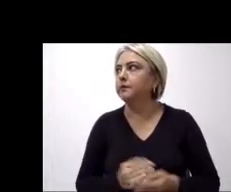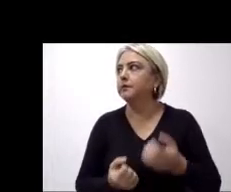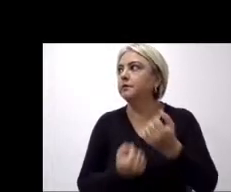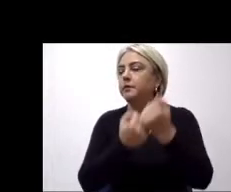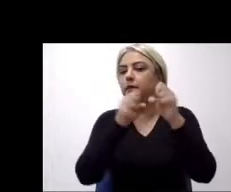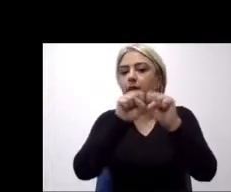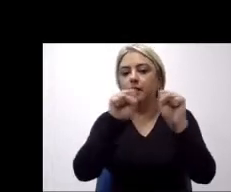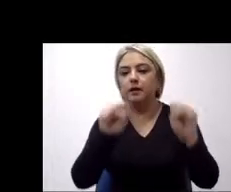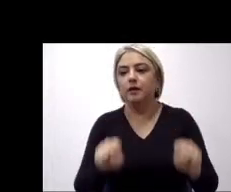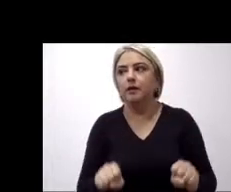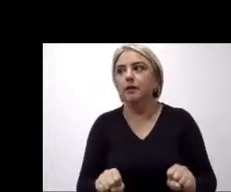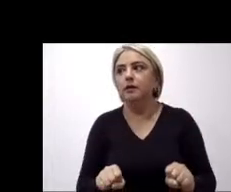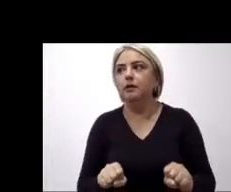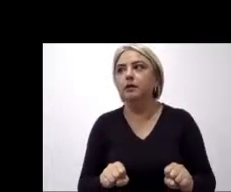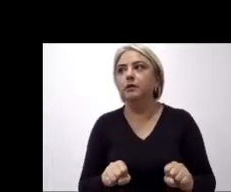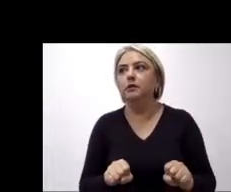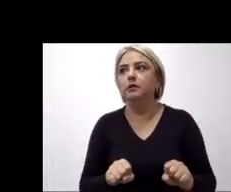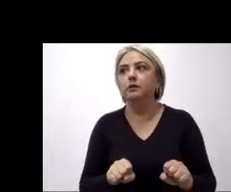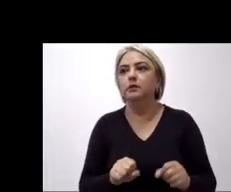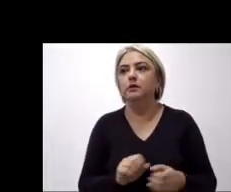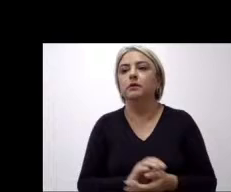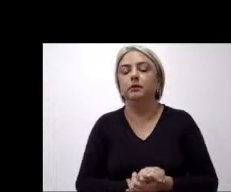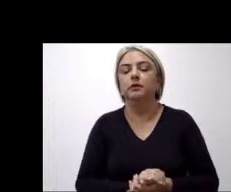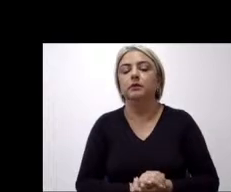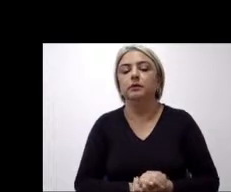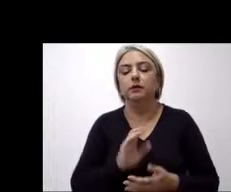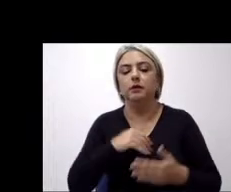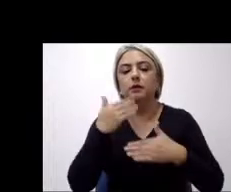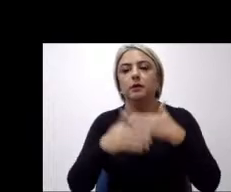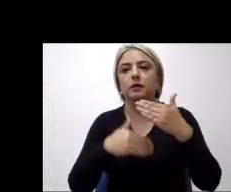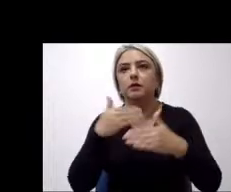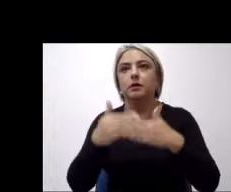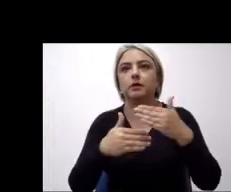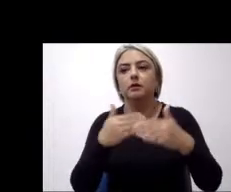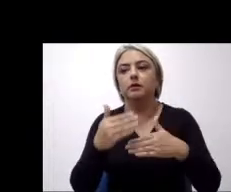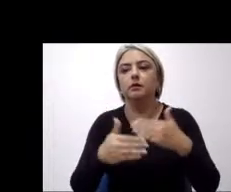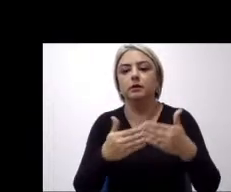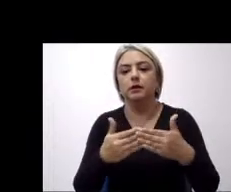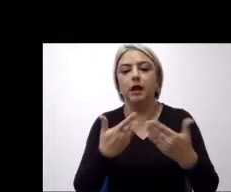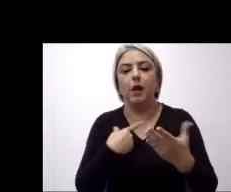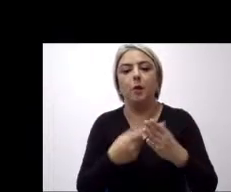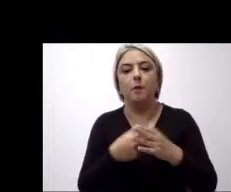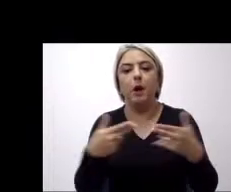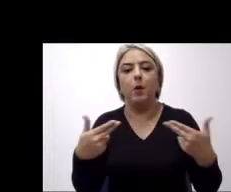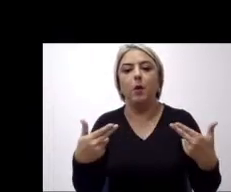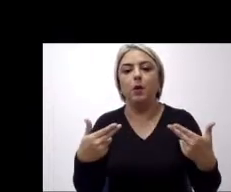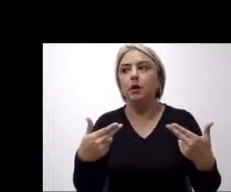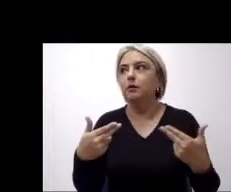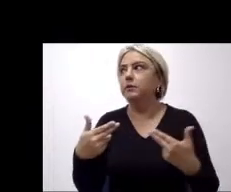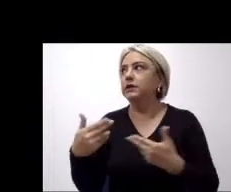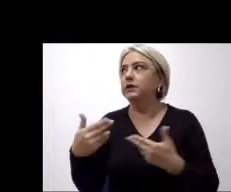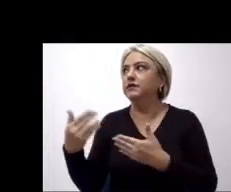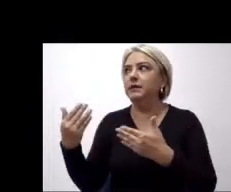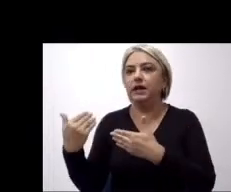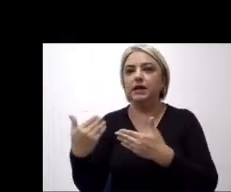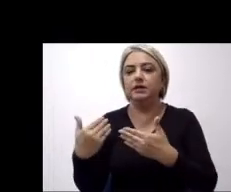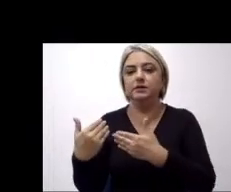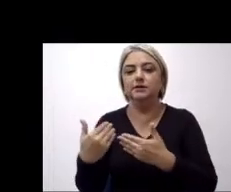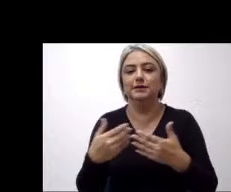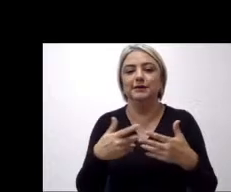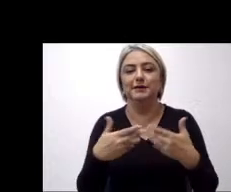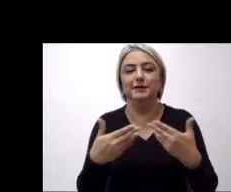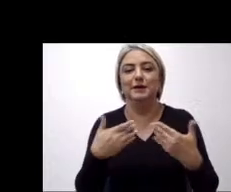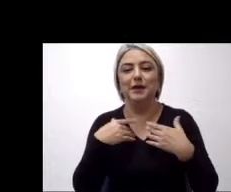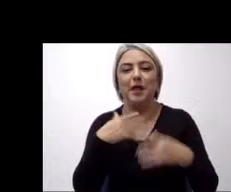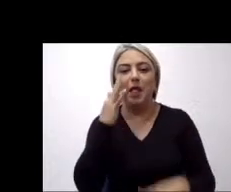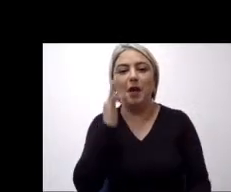process, and it's something that we can say that there is a long French tradition coming from the sociology of organization,